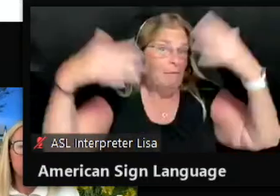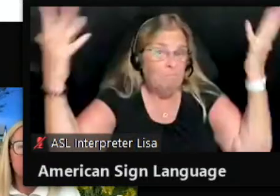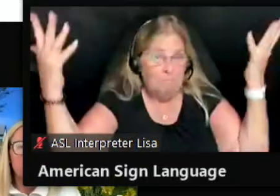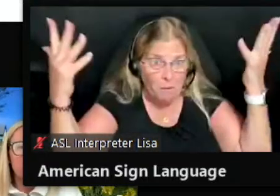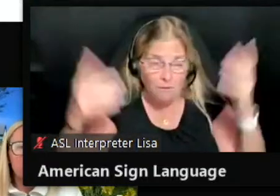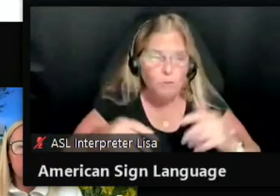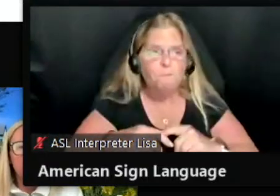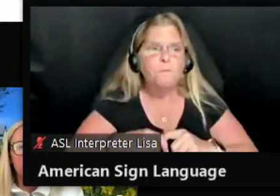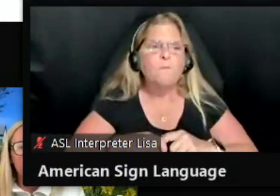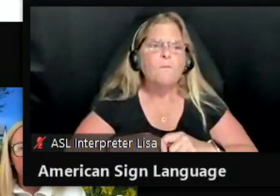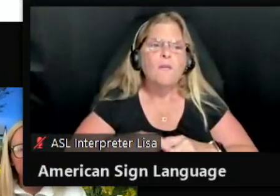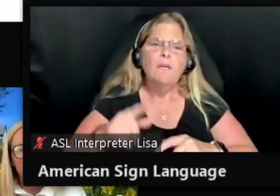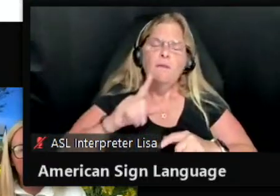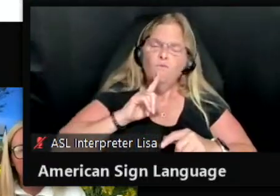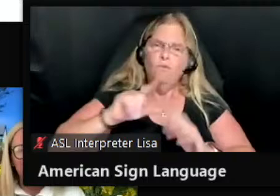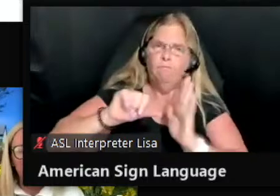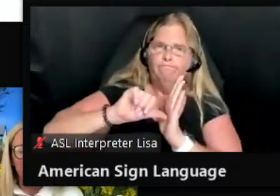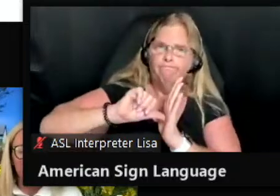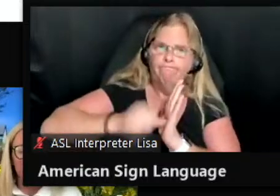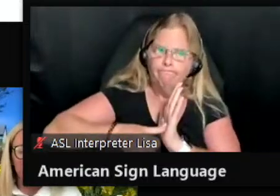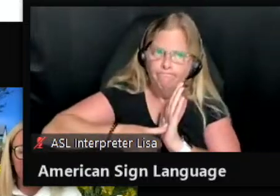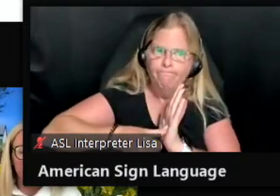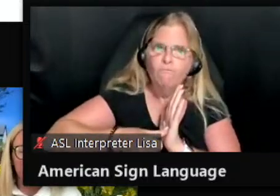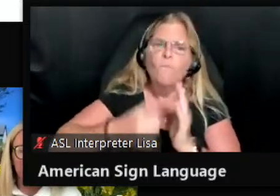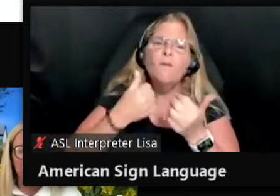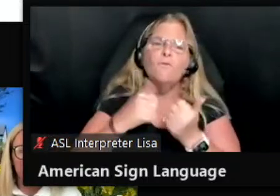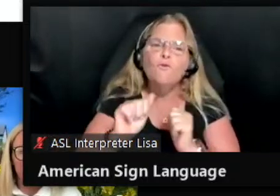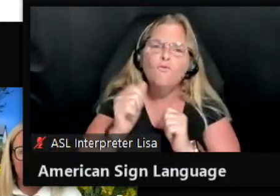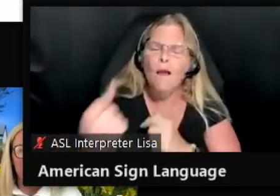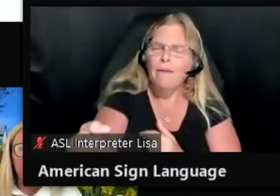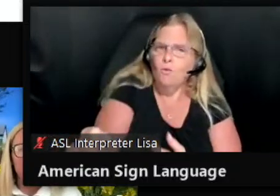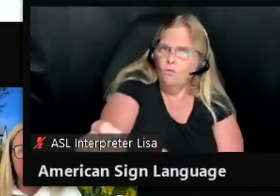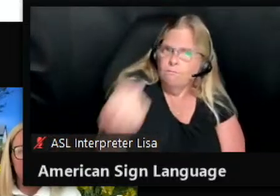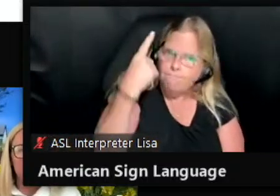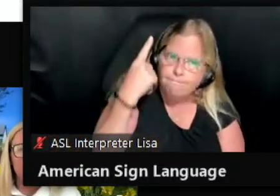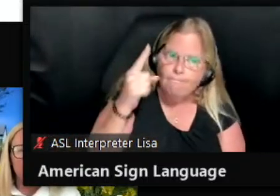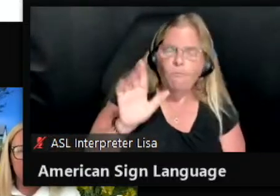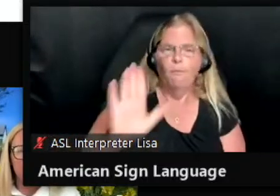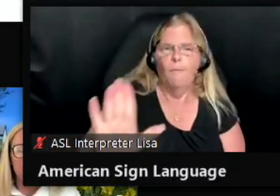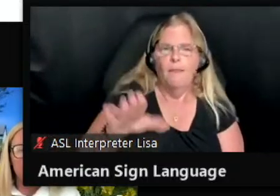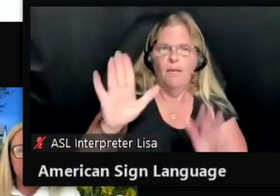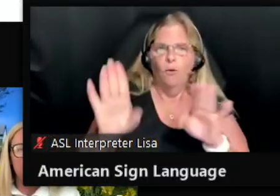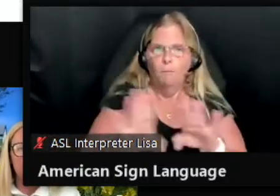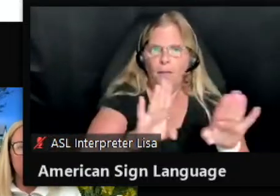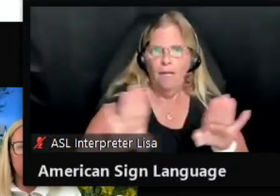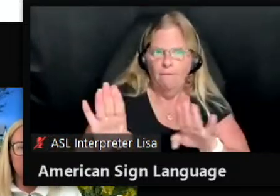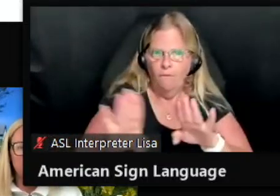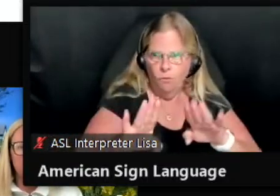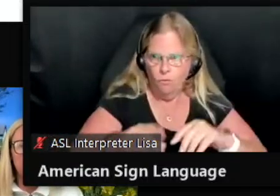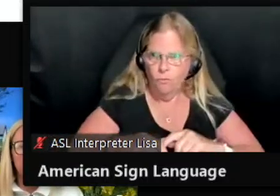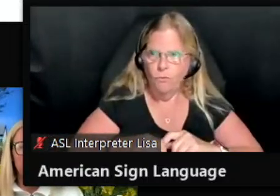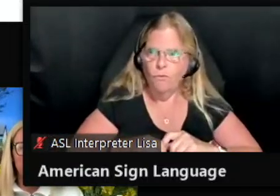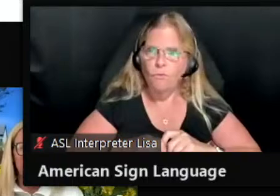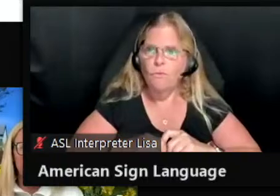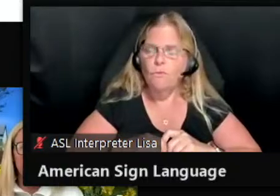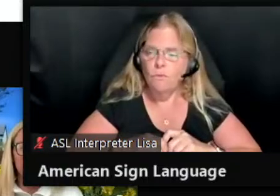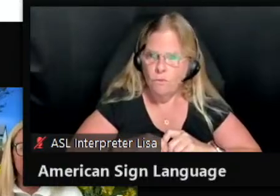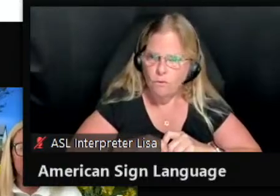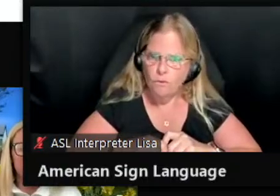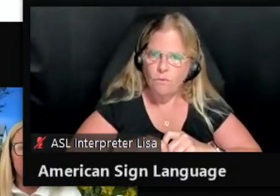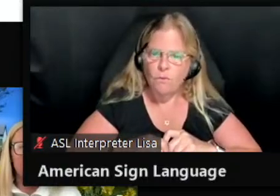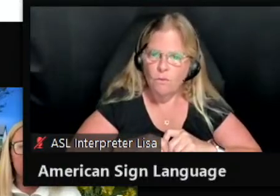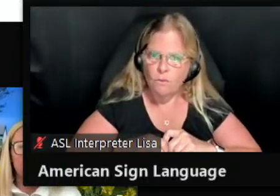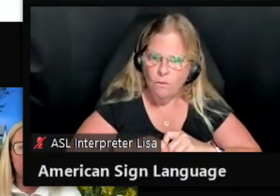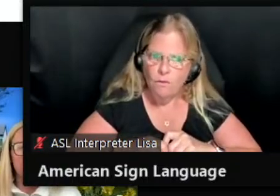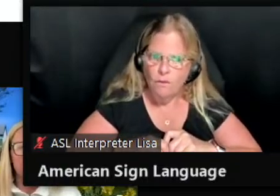to really emphasize trying to understand a child's behavior in the midst of it being